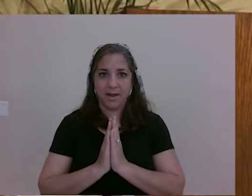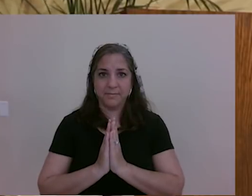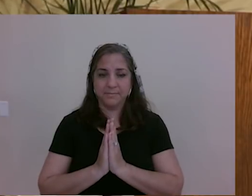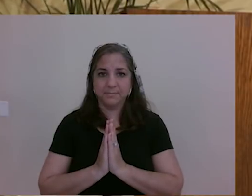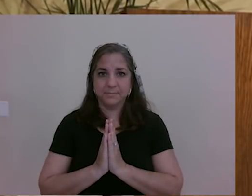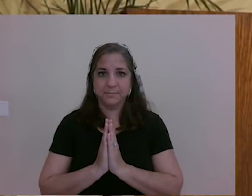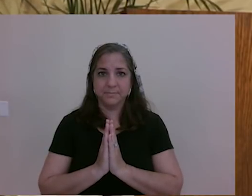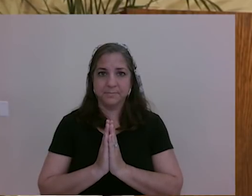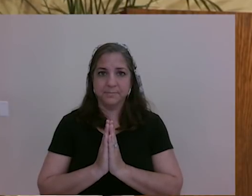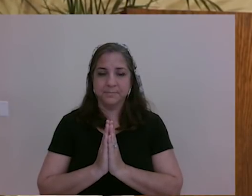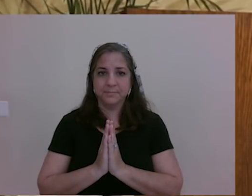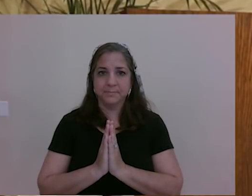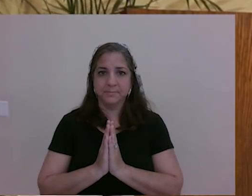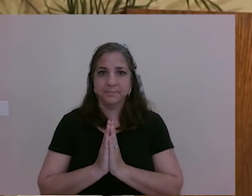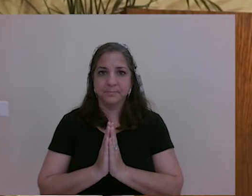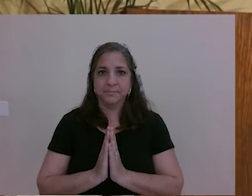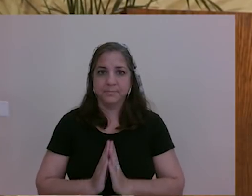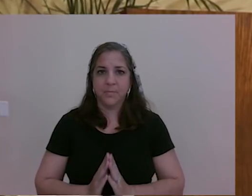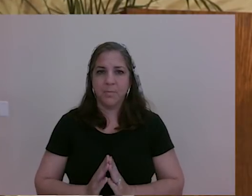Let us pray.